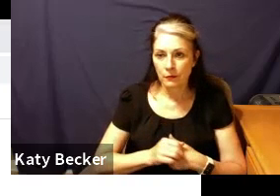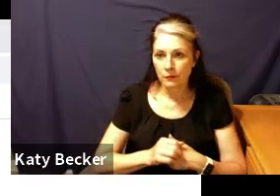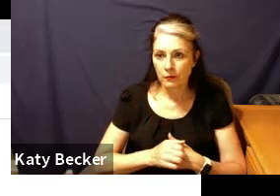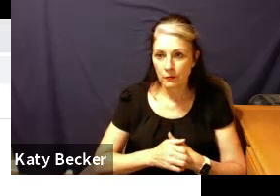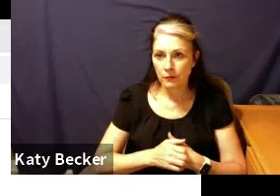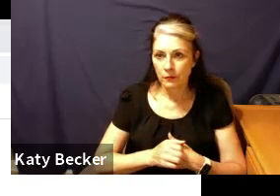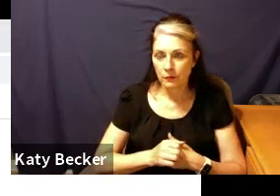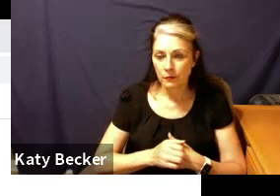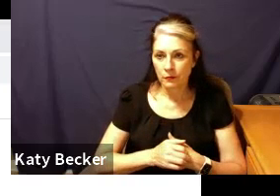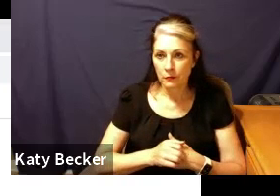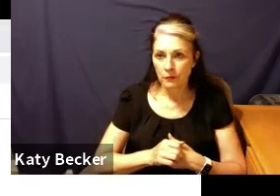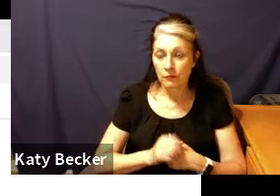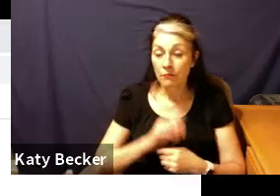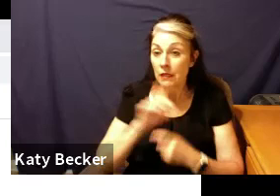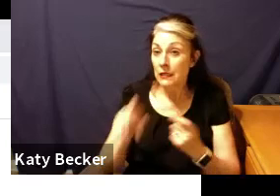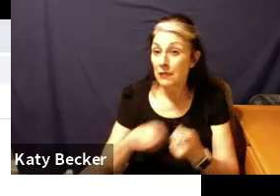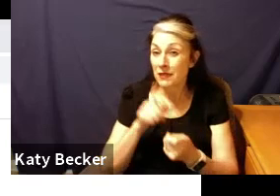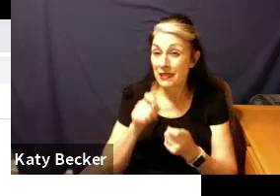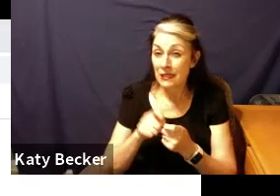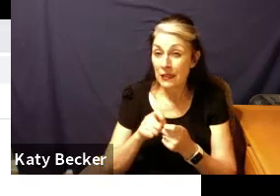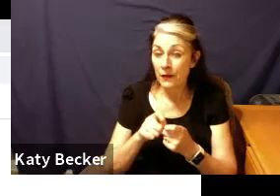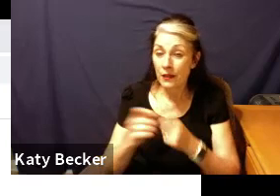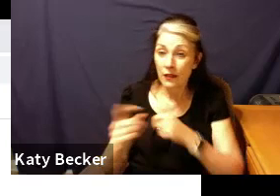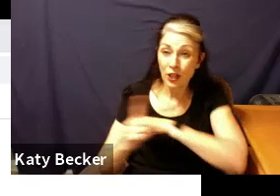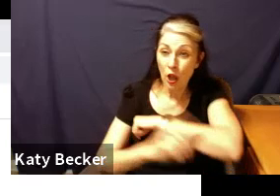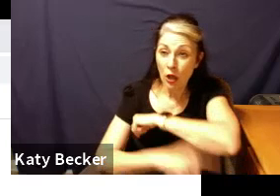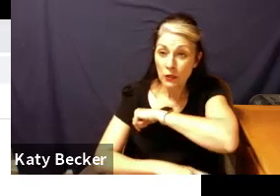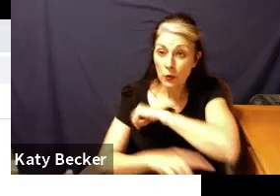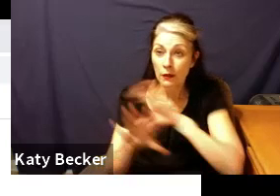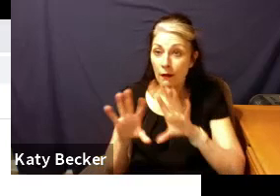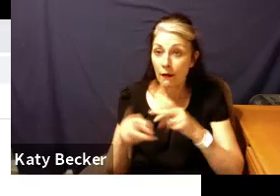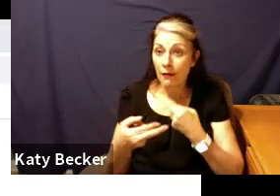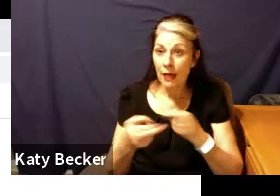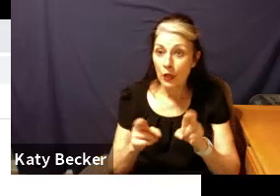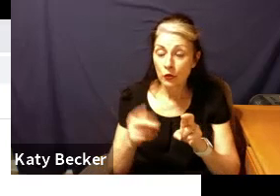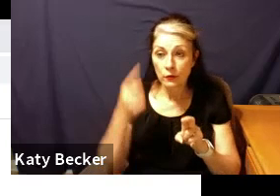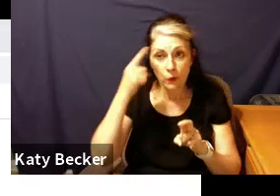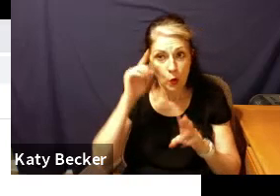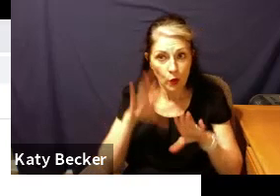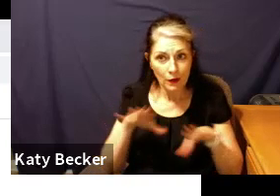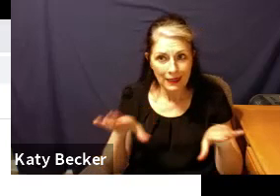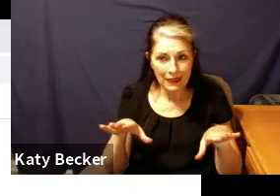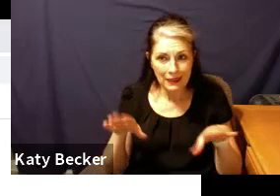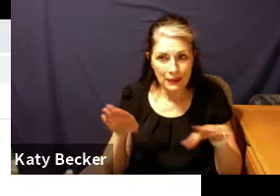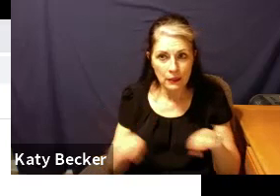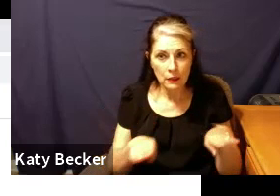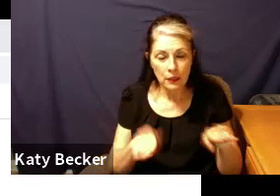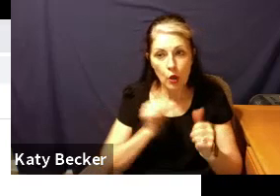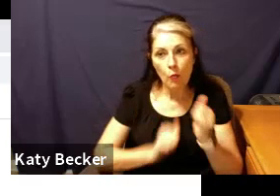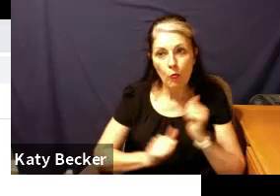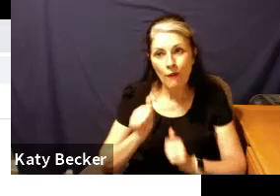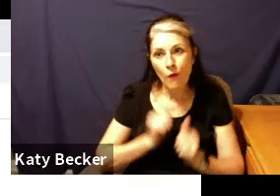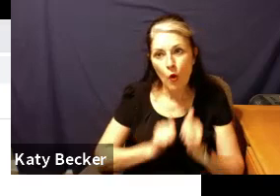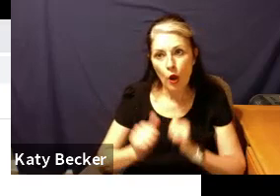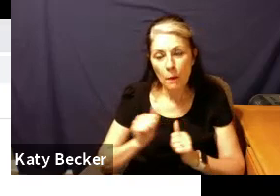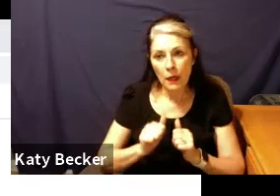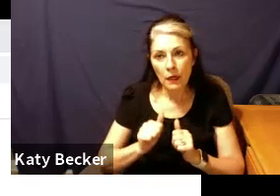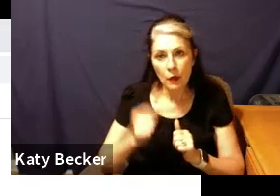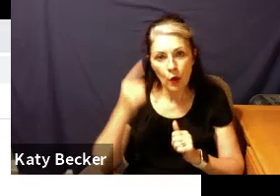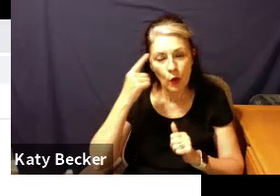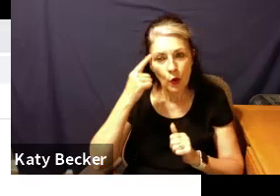Are there any specific consequences in the classroom for kids performing